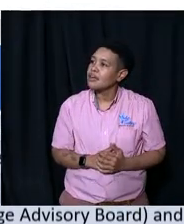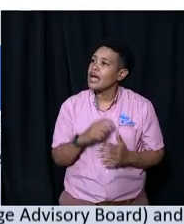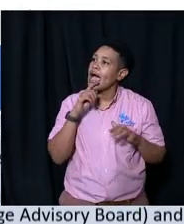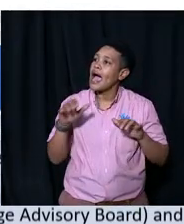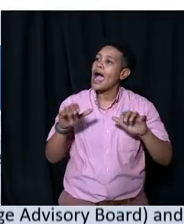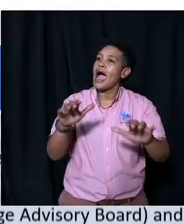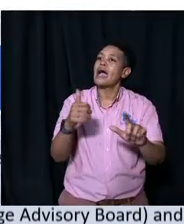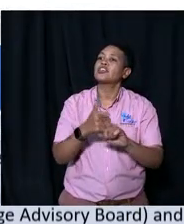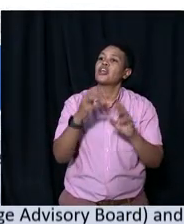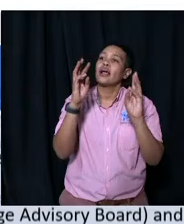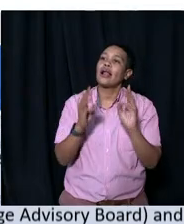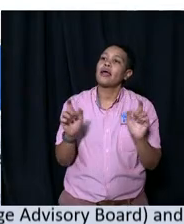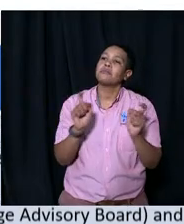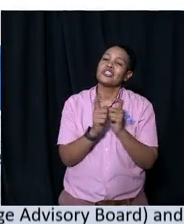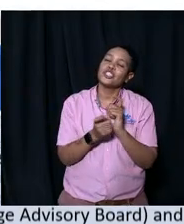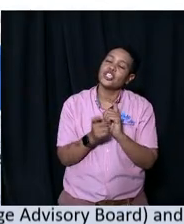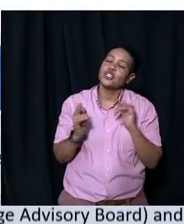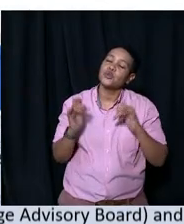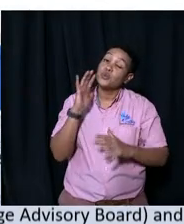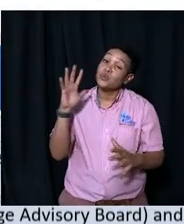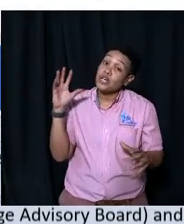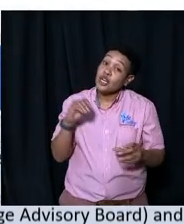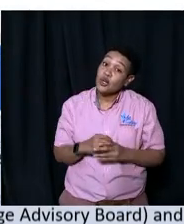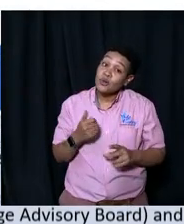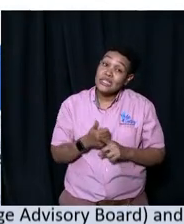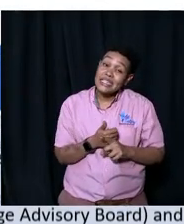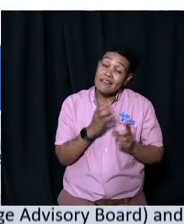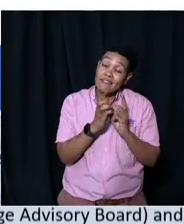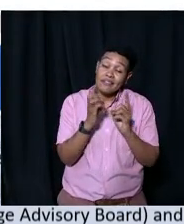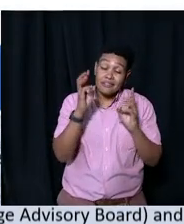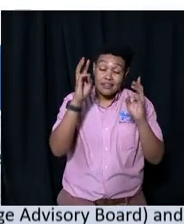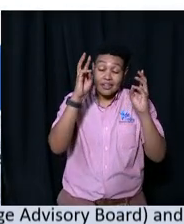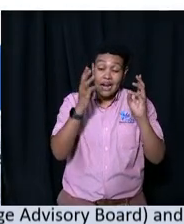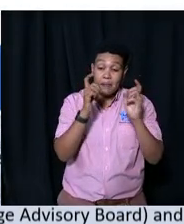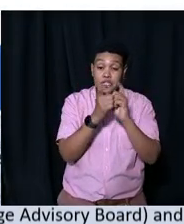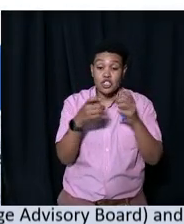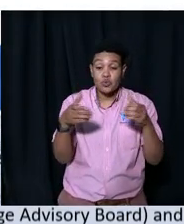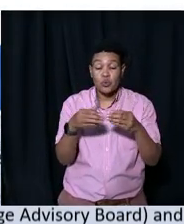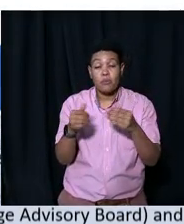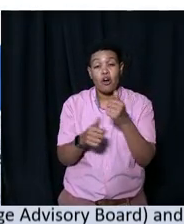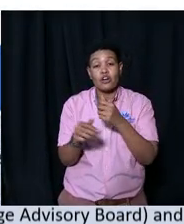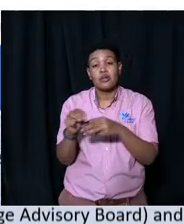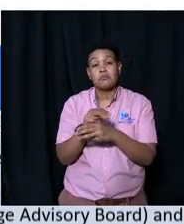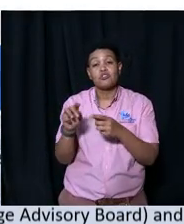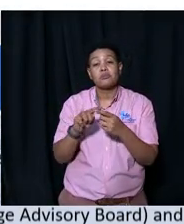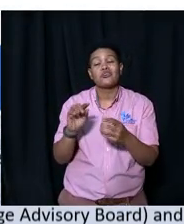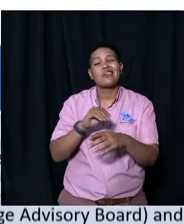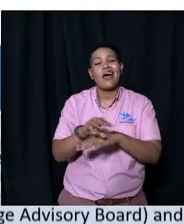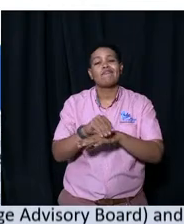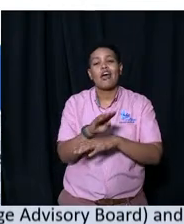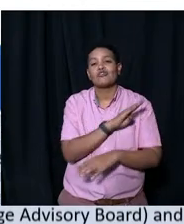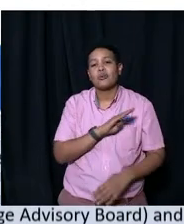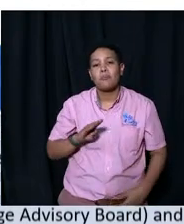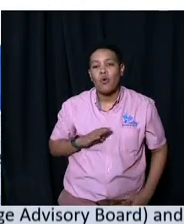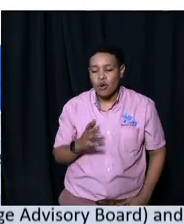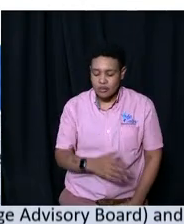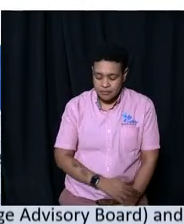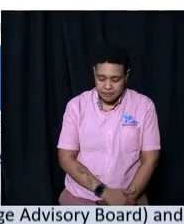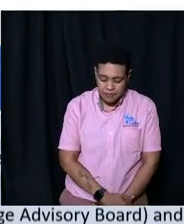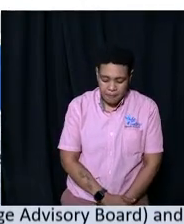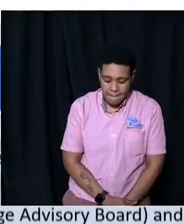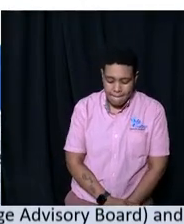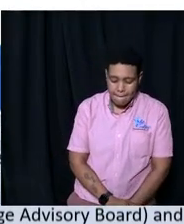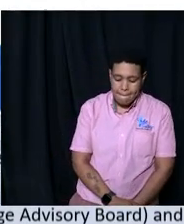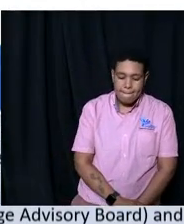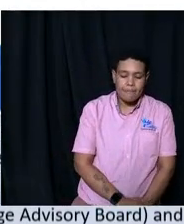coordinating action on climate change, which would include the Climate Change Division of the Ministry and the Climate Change Advisory Board, and to